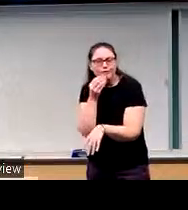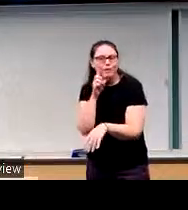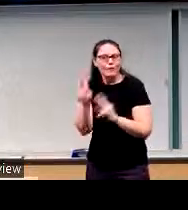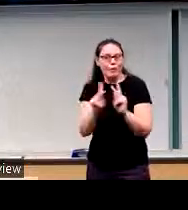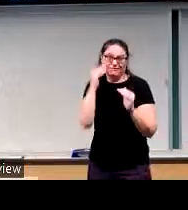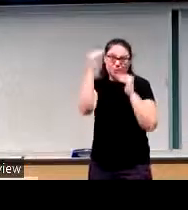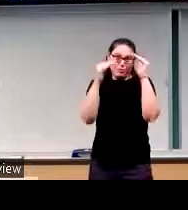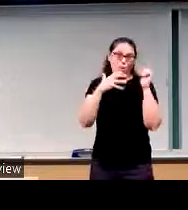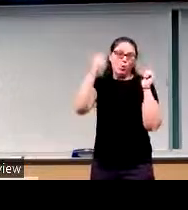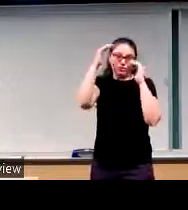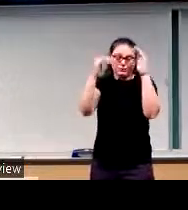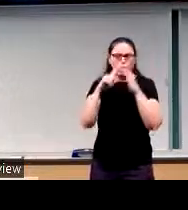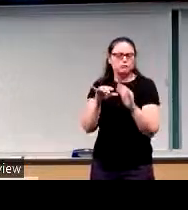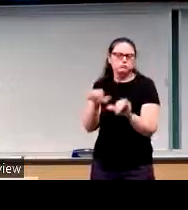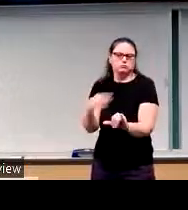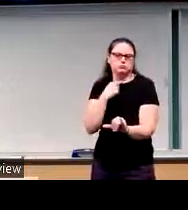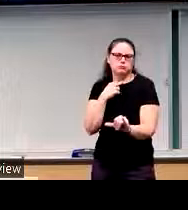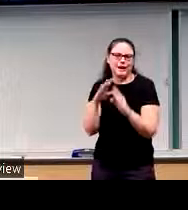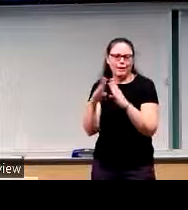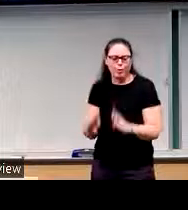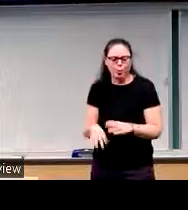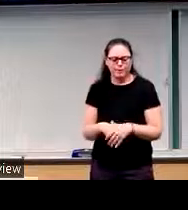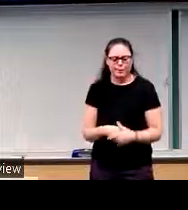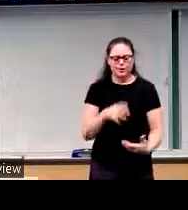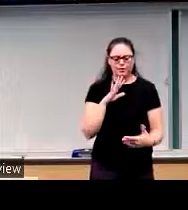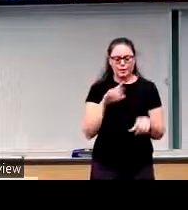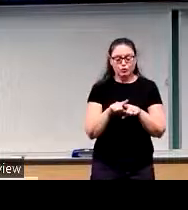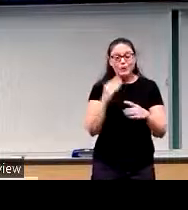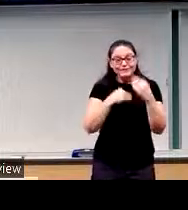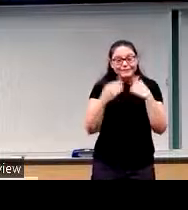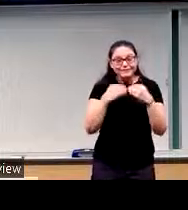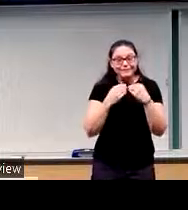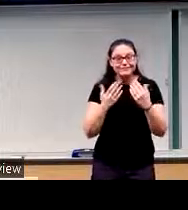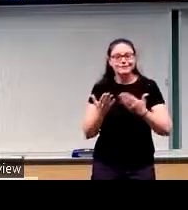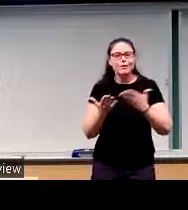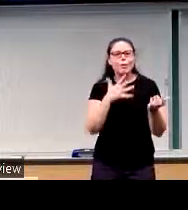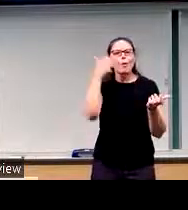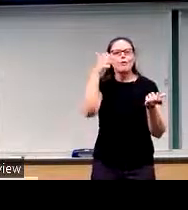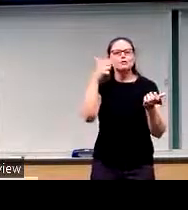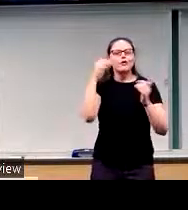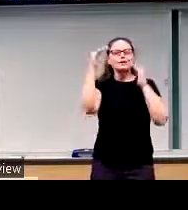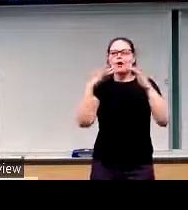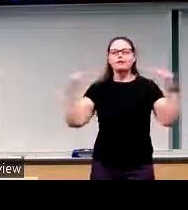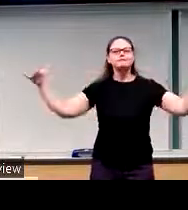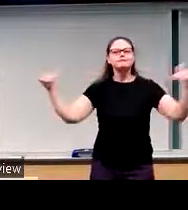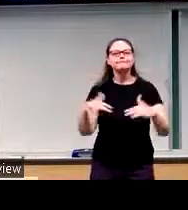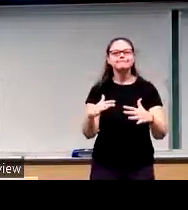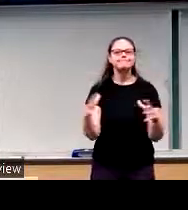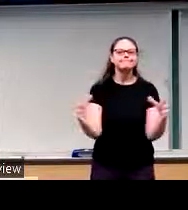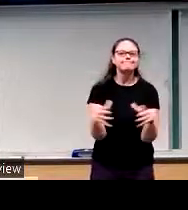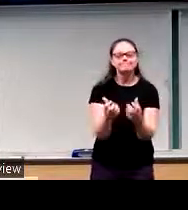older adults. And they have congregate dining, which brings older adults together in one place for